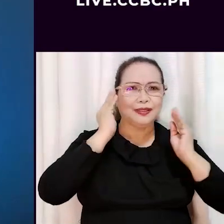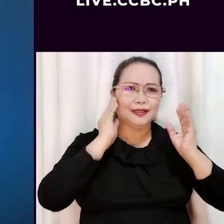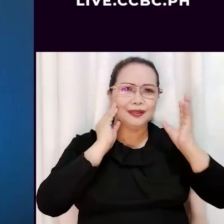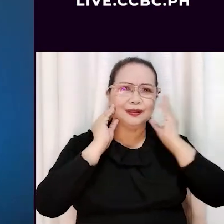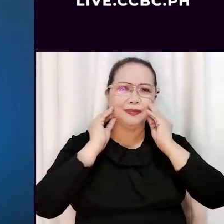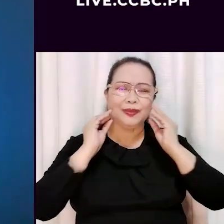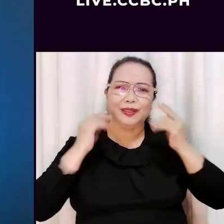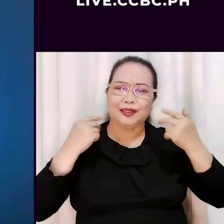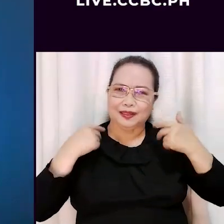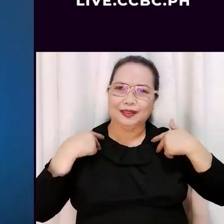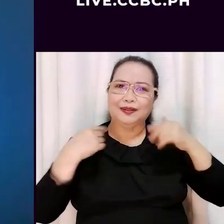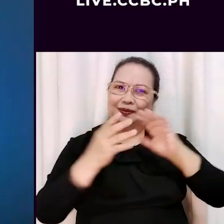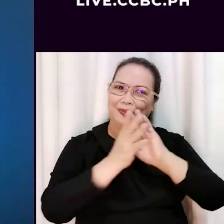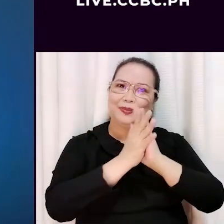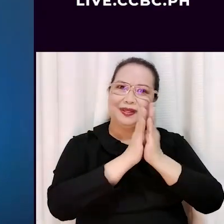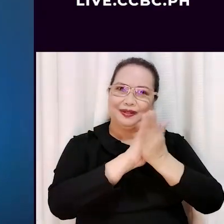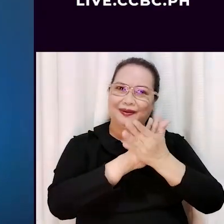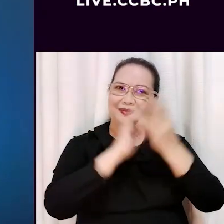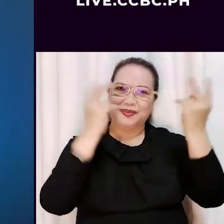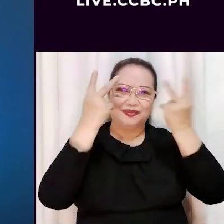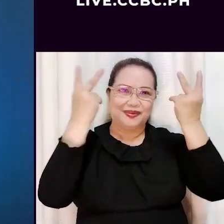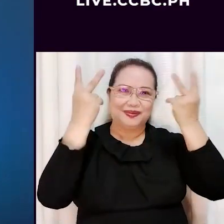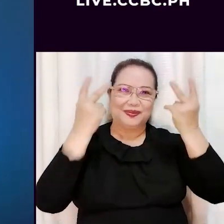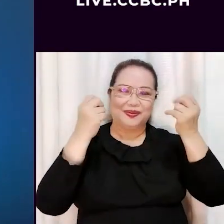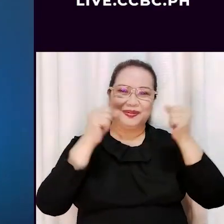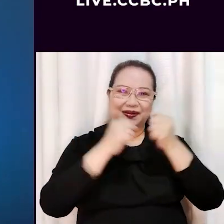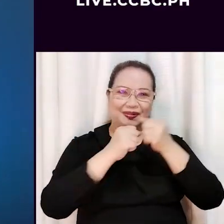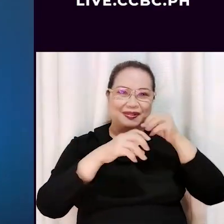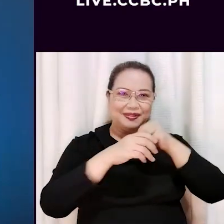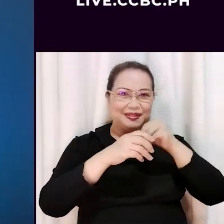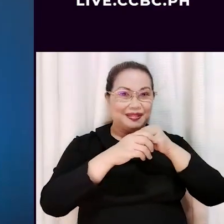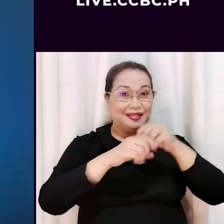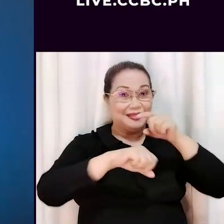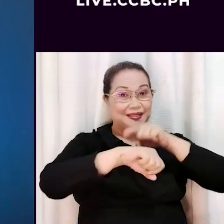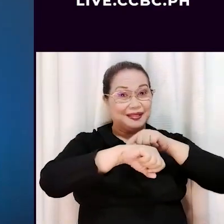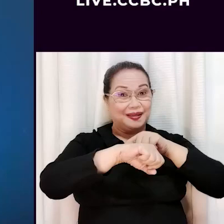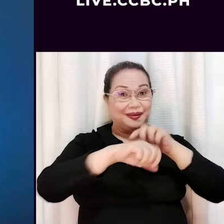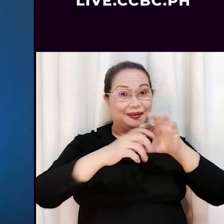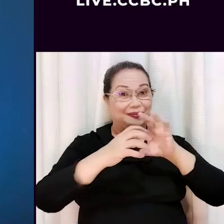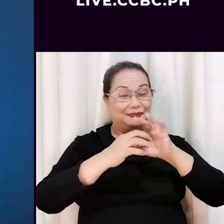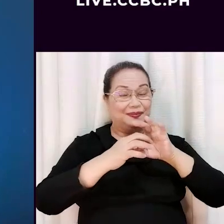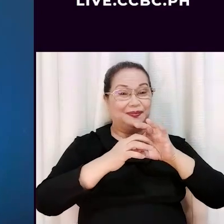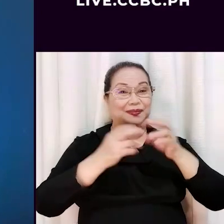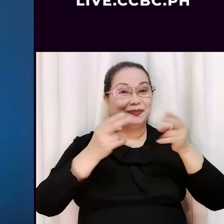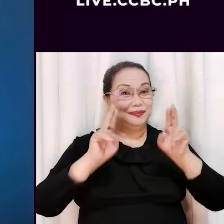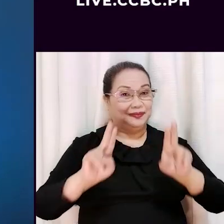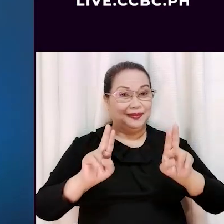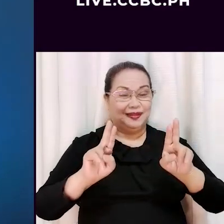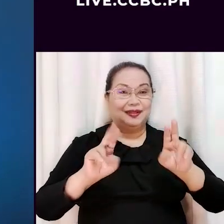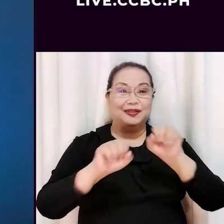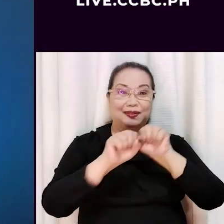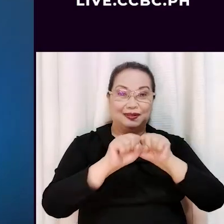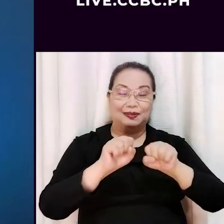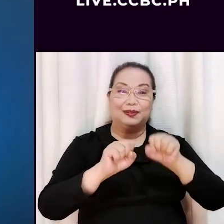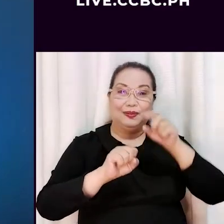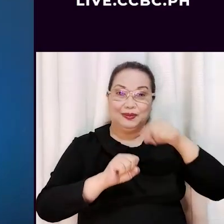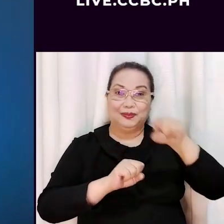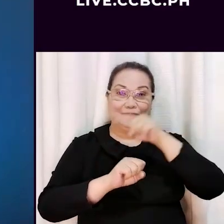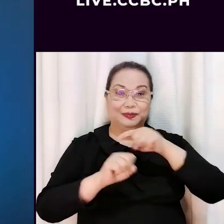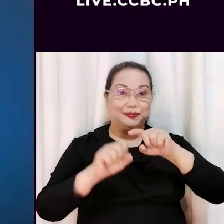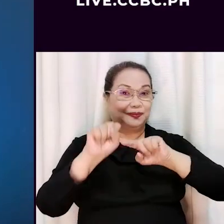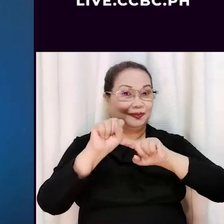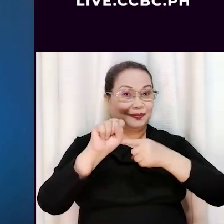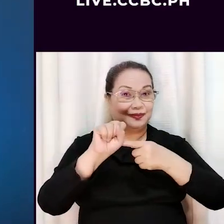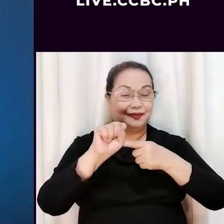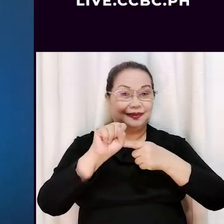to becoming victorious during their time. And so we started with the